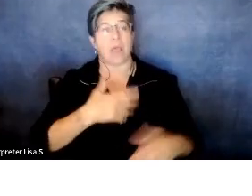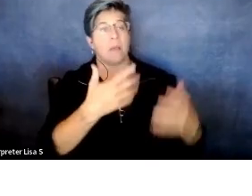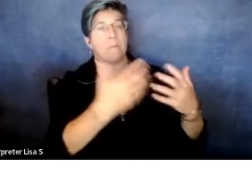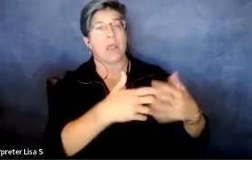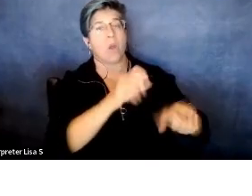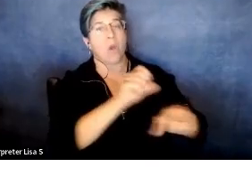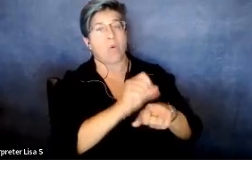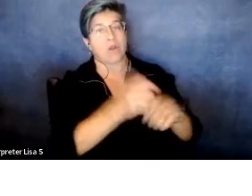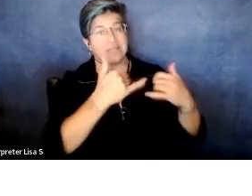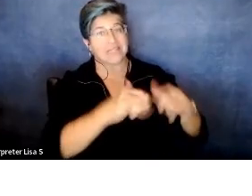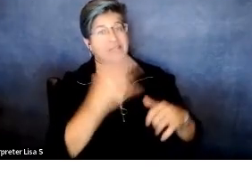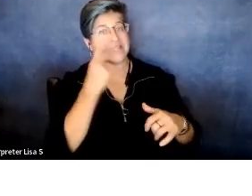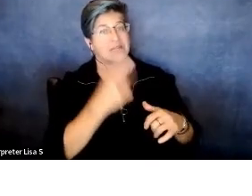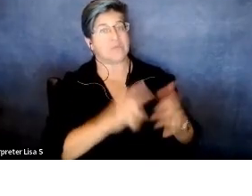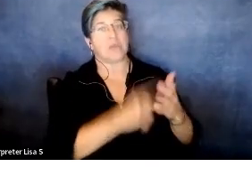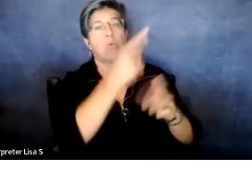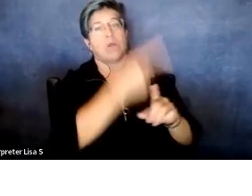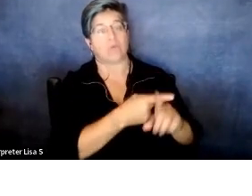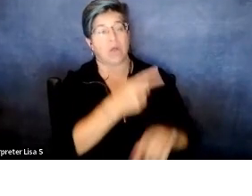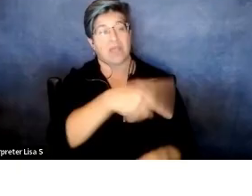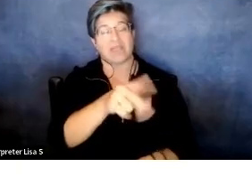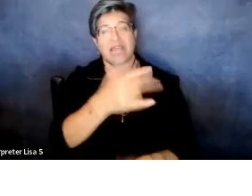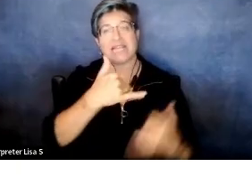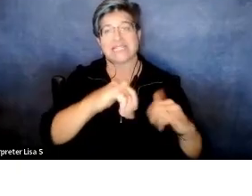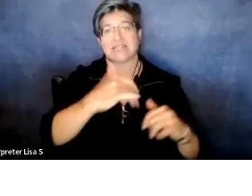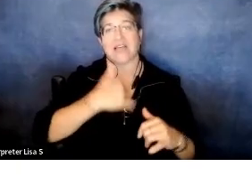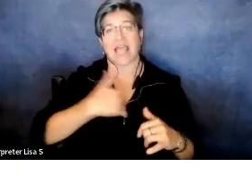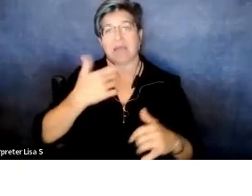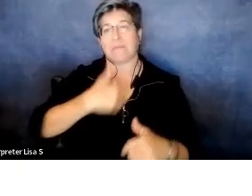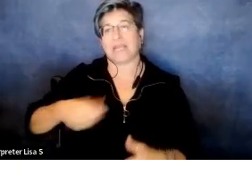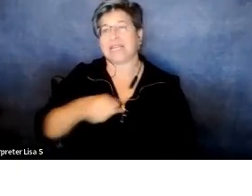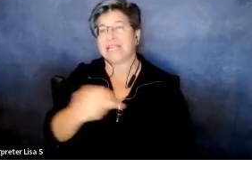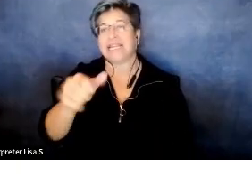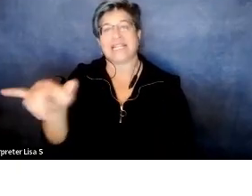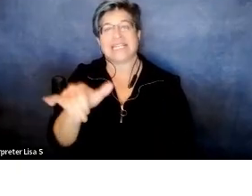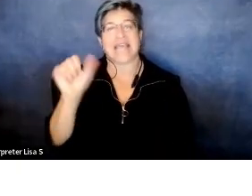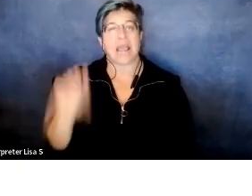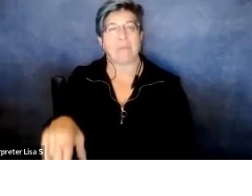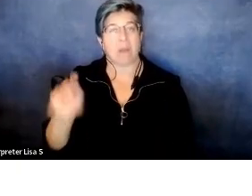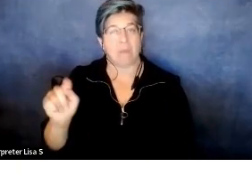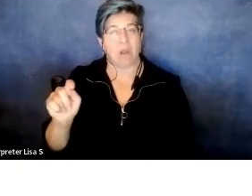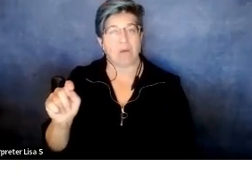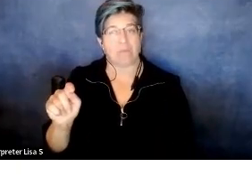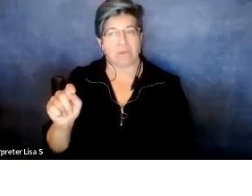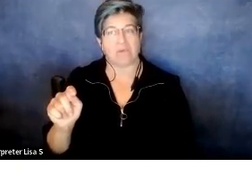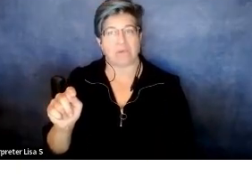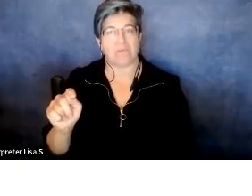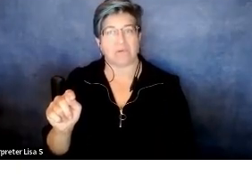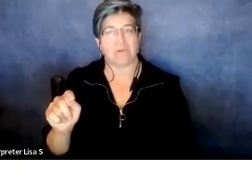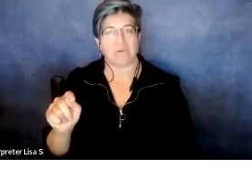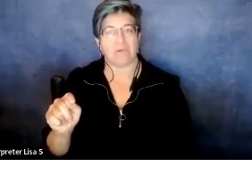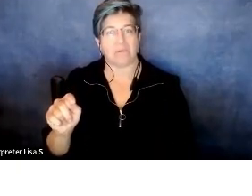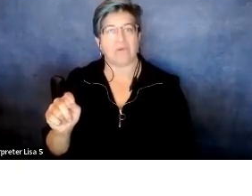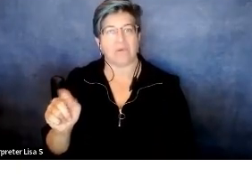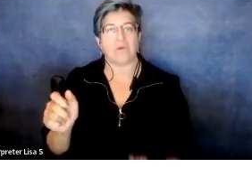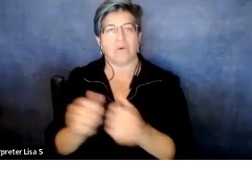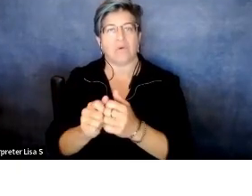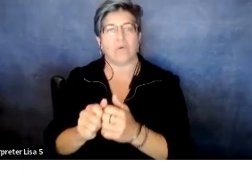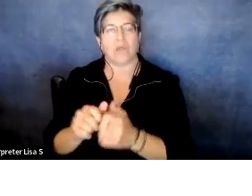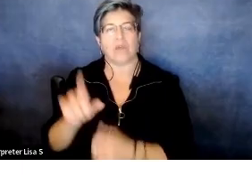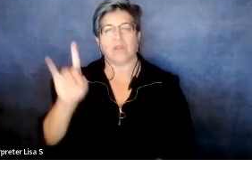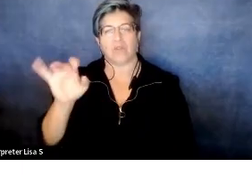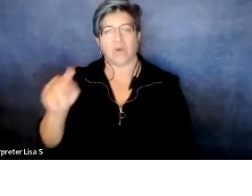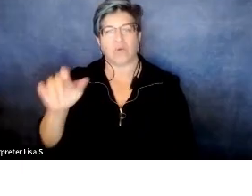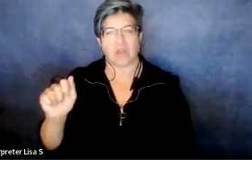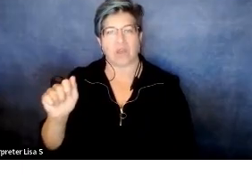month. They still had me in the same apartment that I am currently with Delta, which is not too far where I